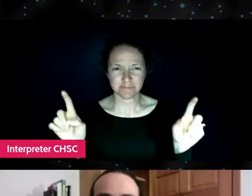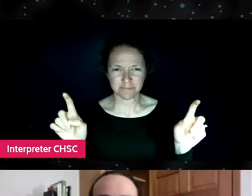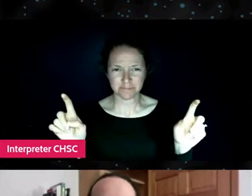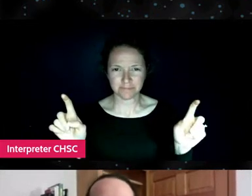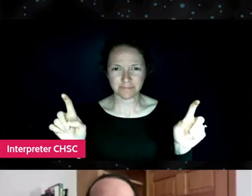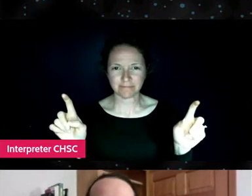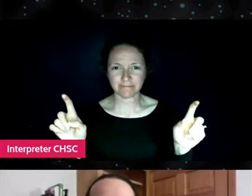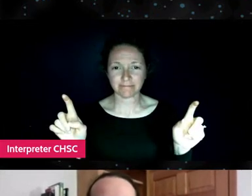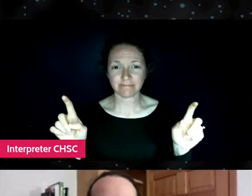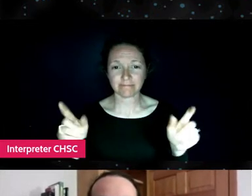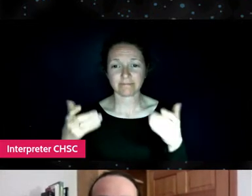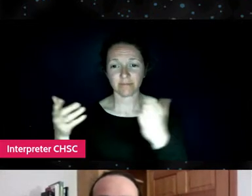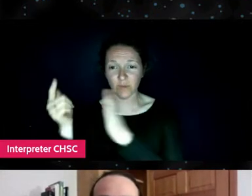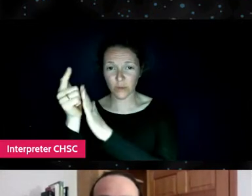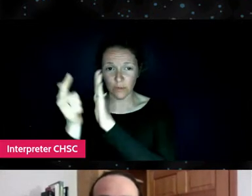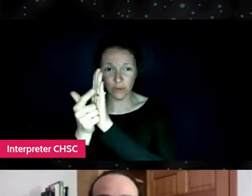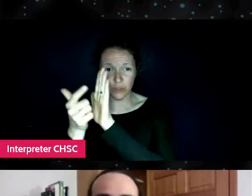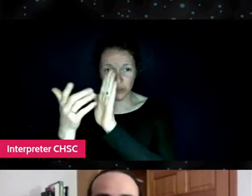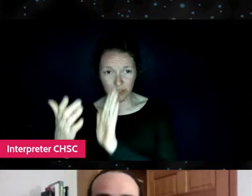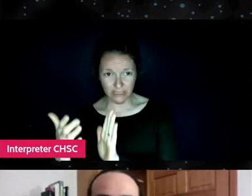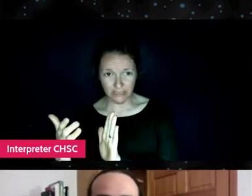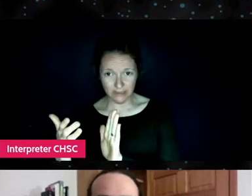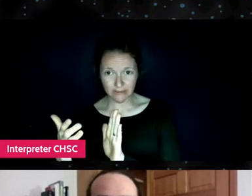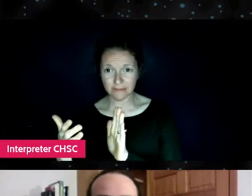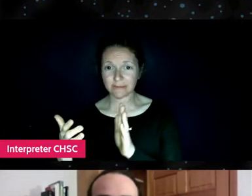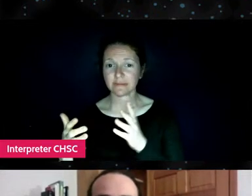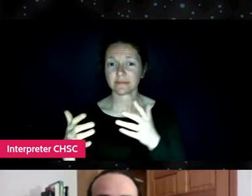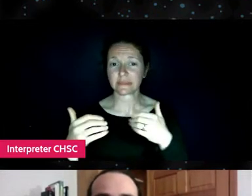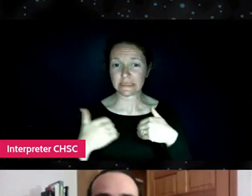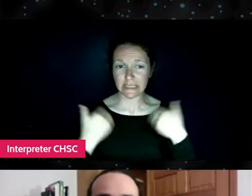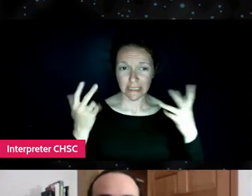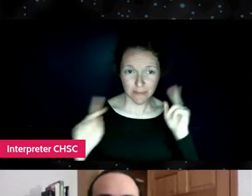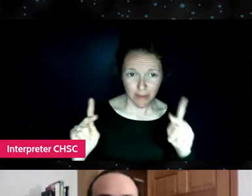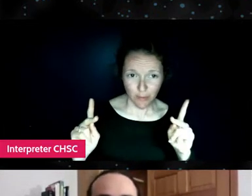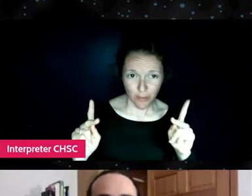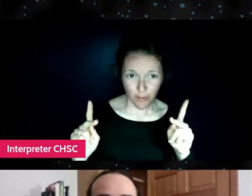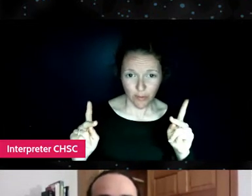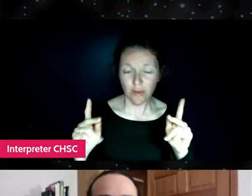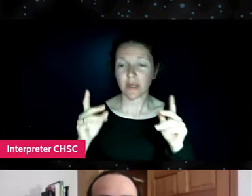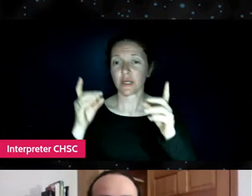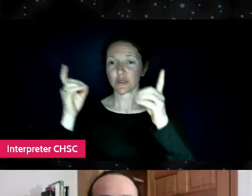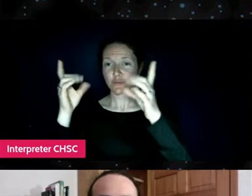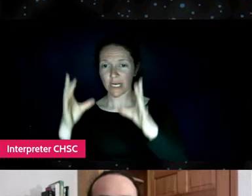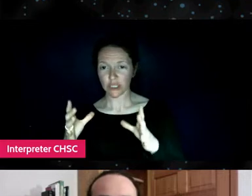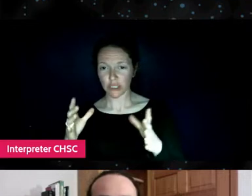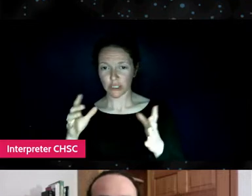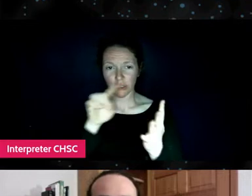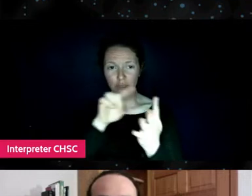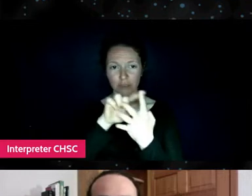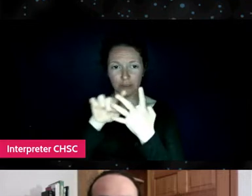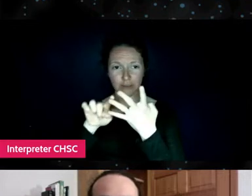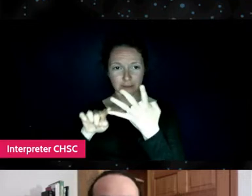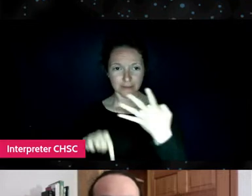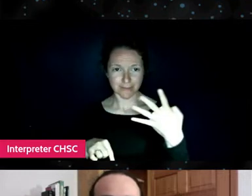we've got an attorney, we have some amazing young people, and we've got a director. I'd be curious to hear how you